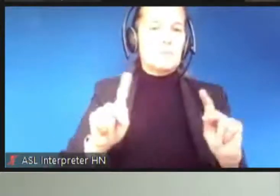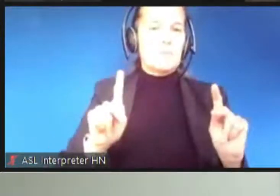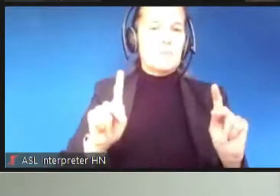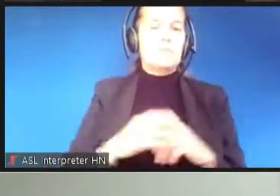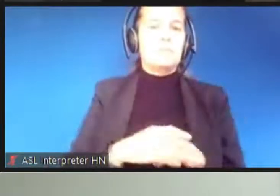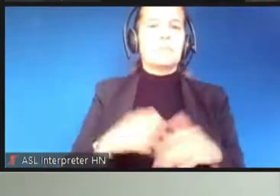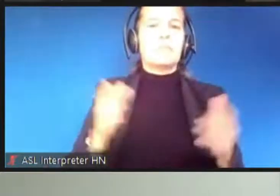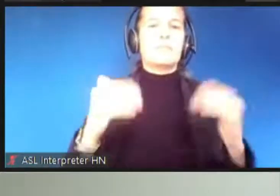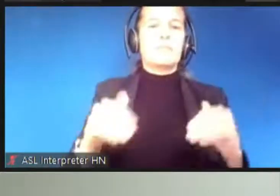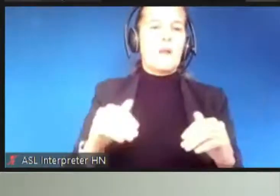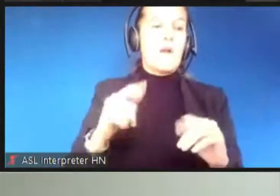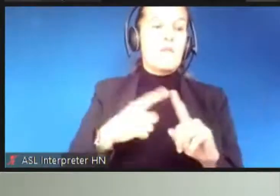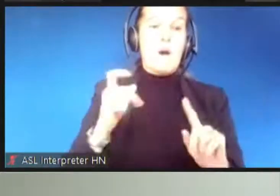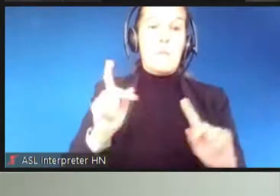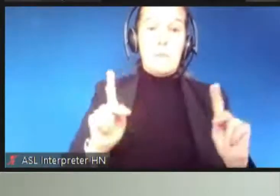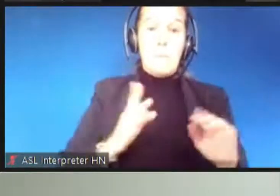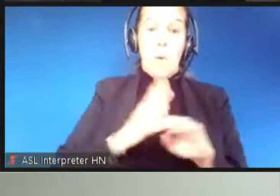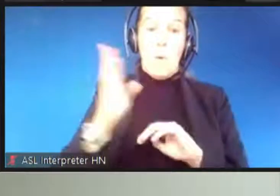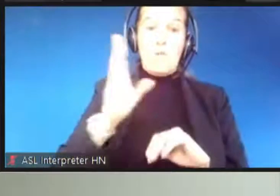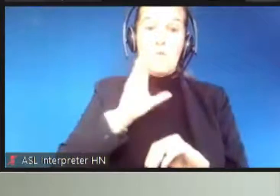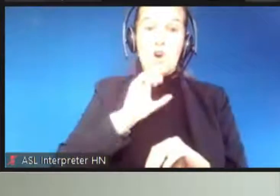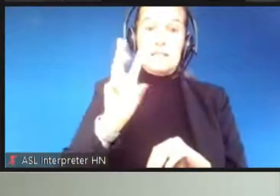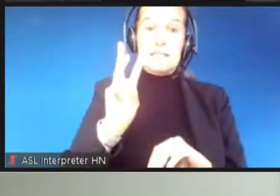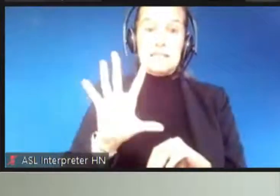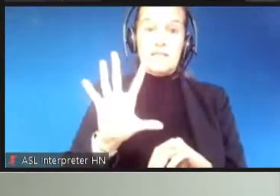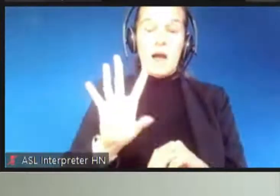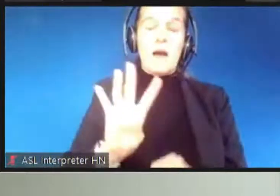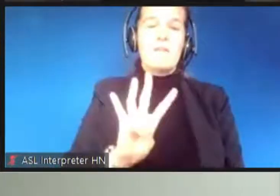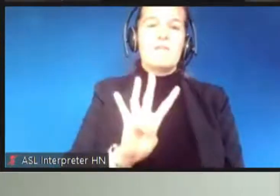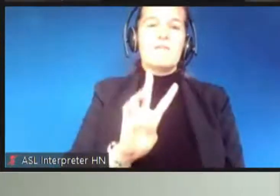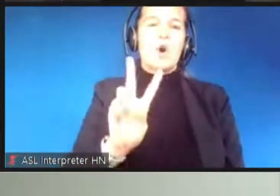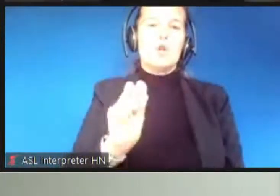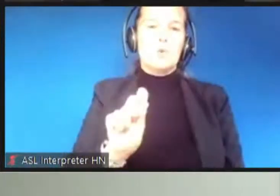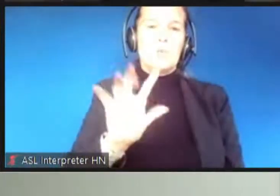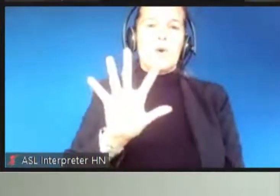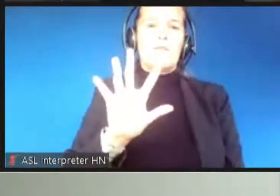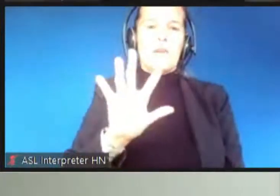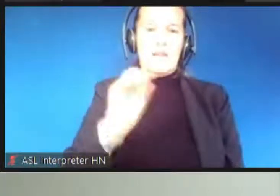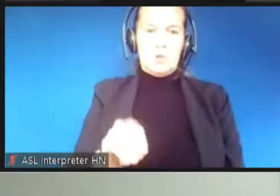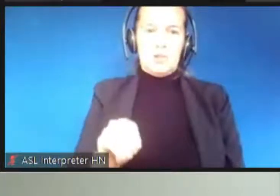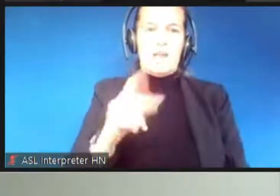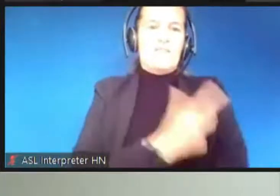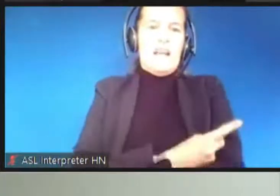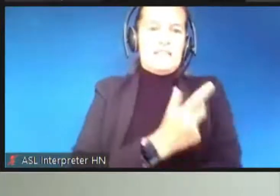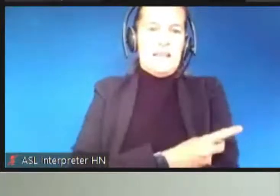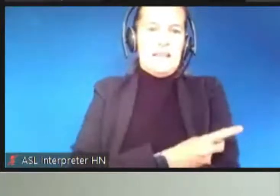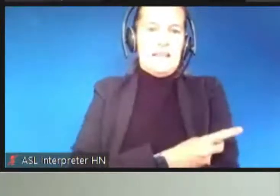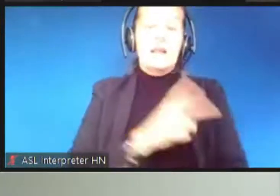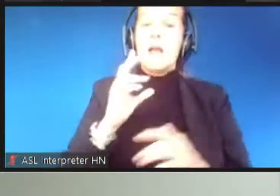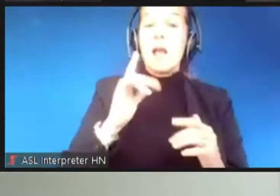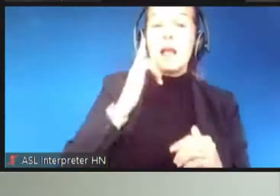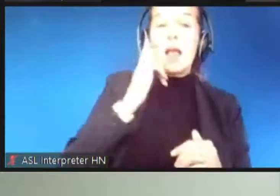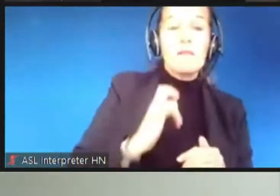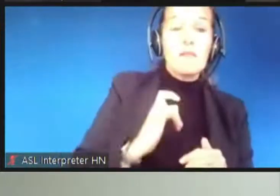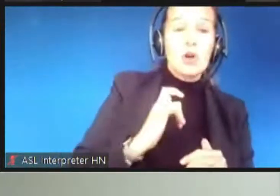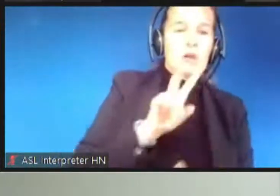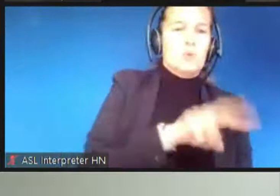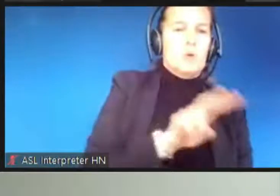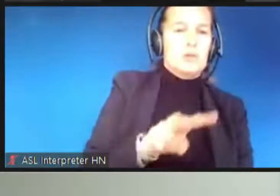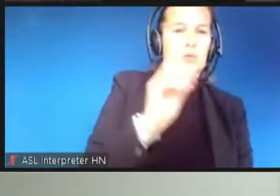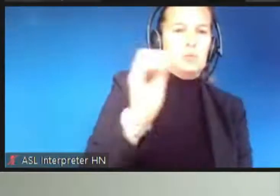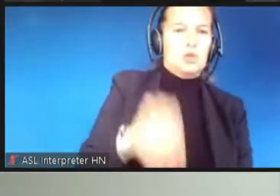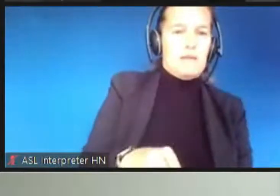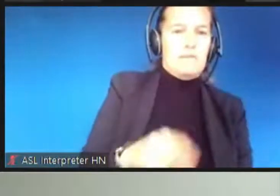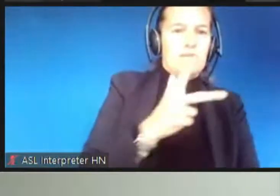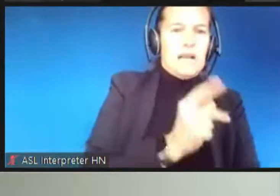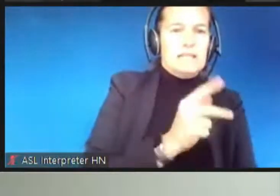42.5% of those people over 65 years old have been vaccinated, versus again in California, it is 22% have been